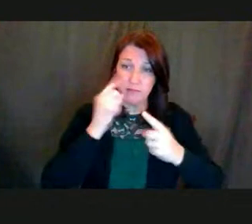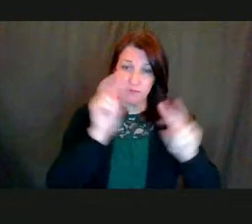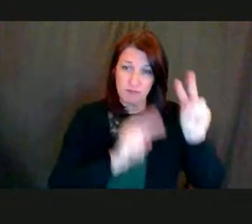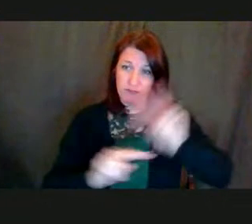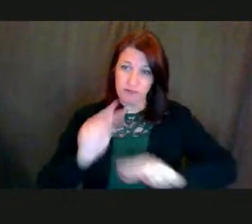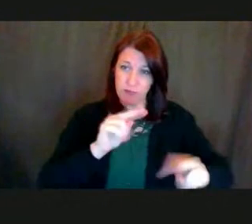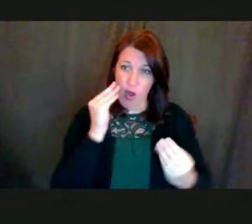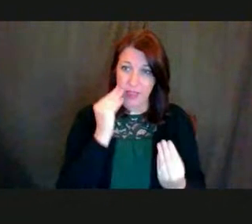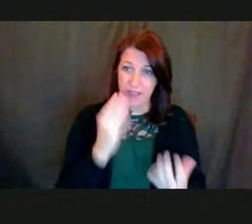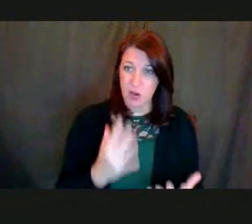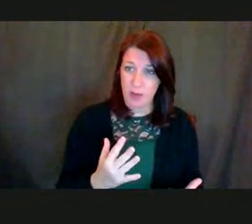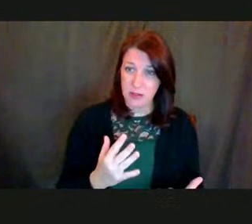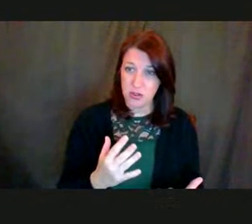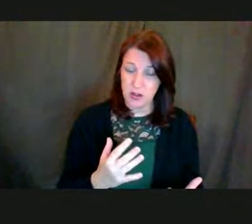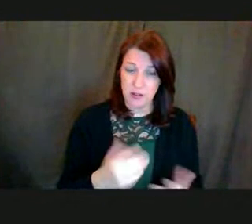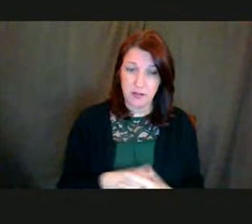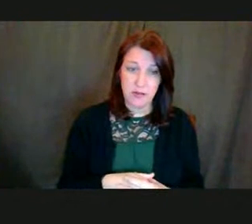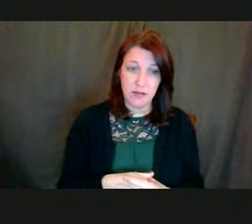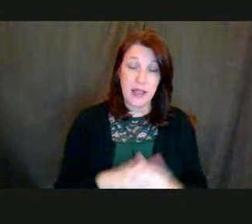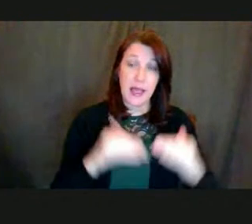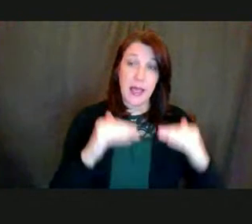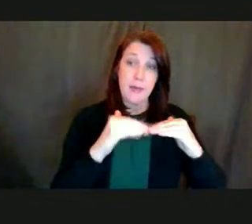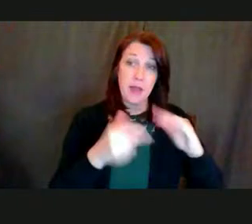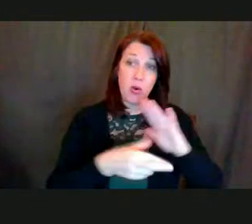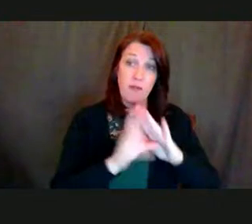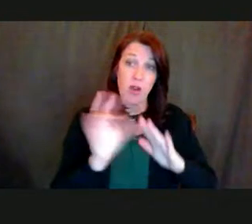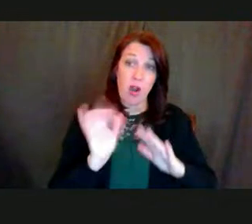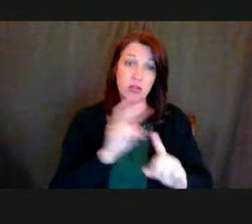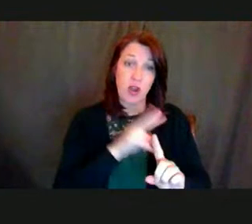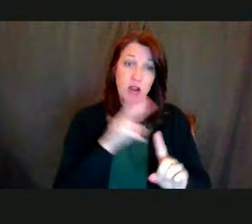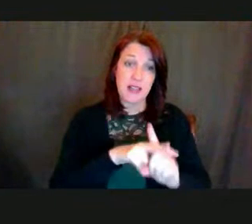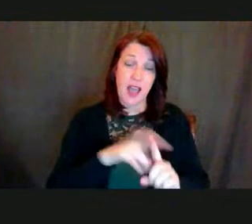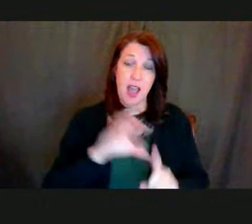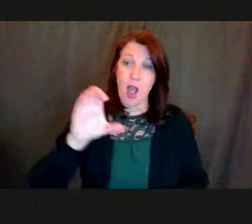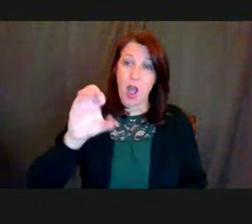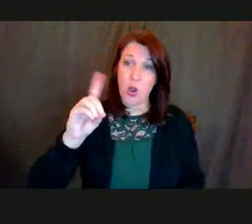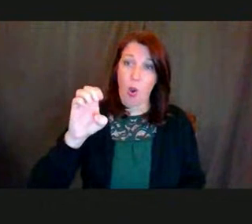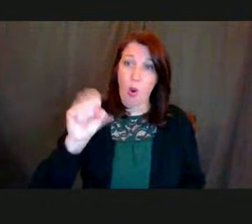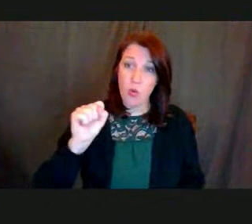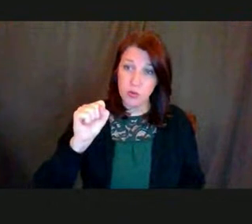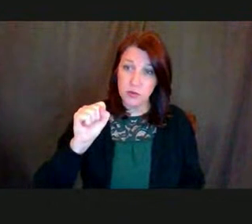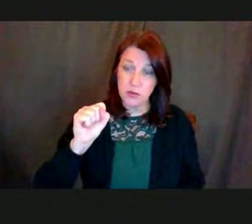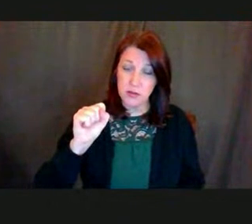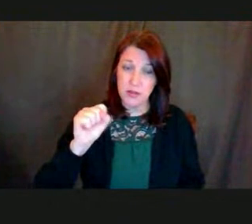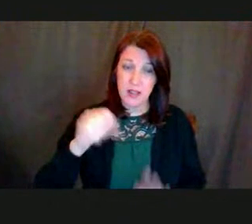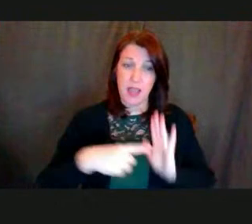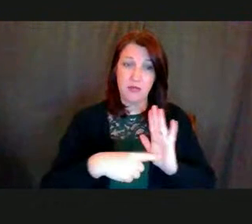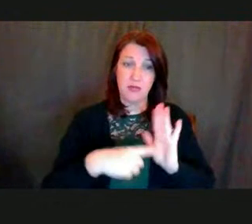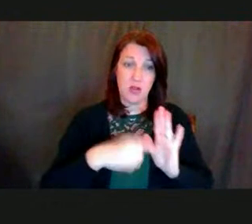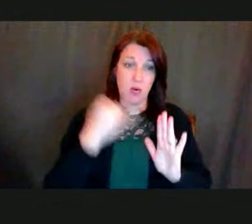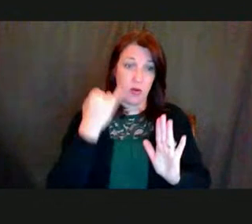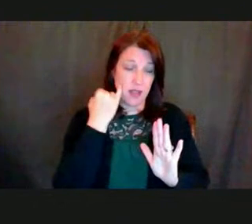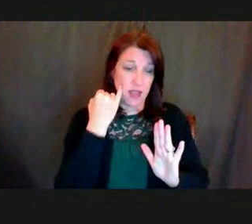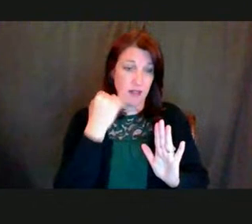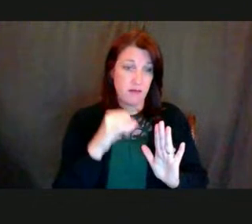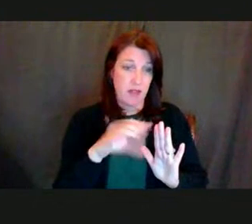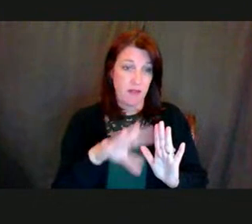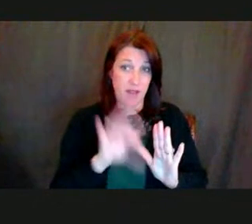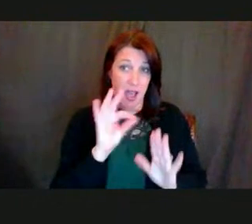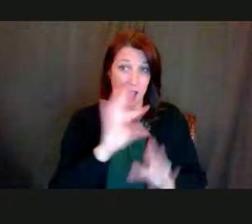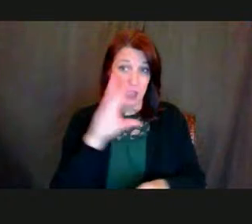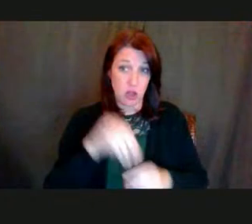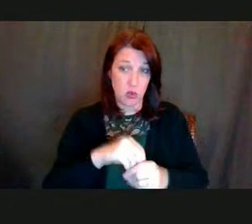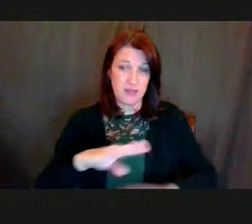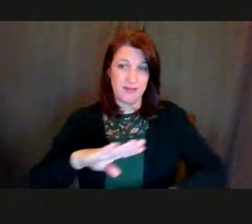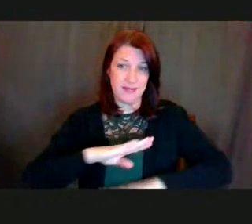information. Peer review will also assign codes that indicate whether or not they find inclusion to be